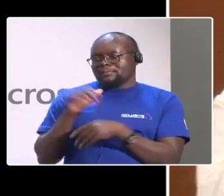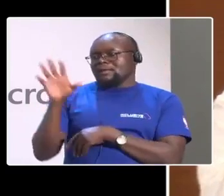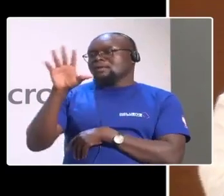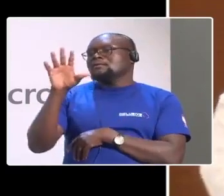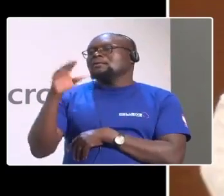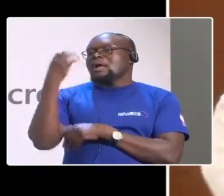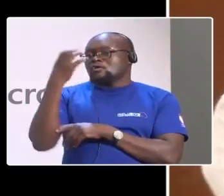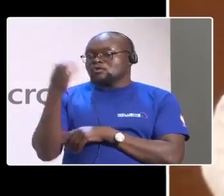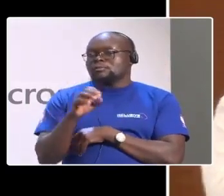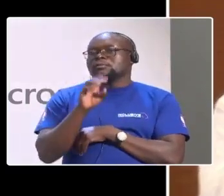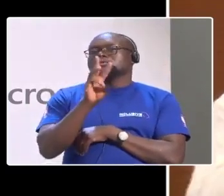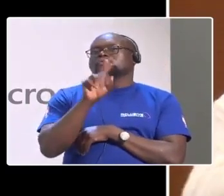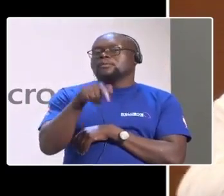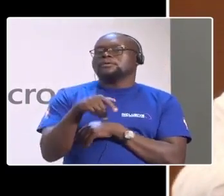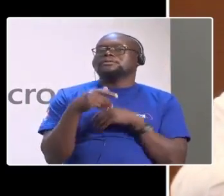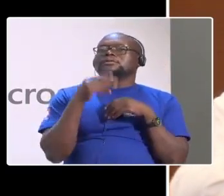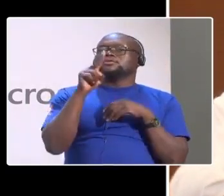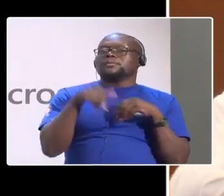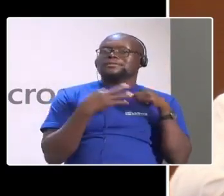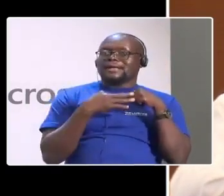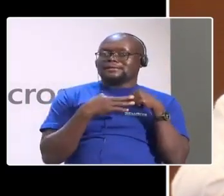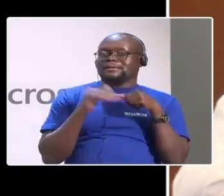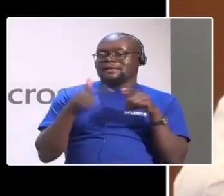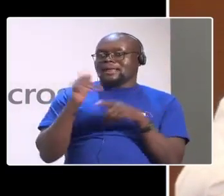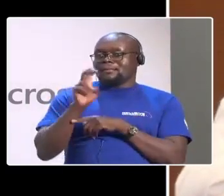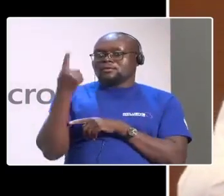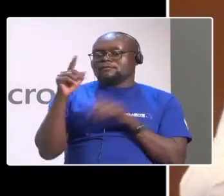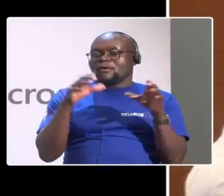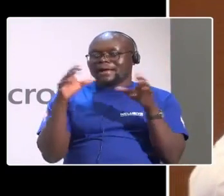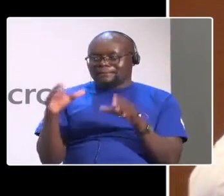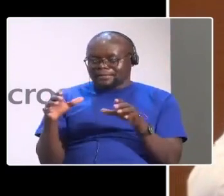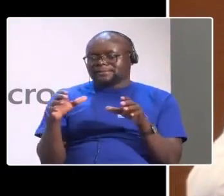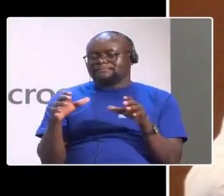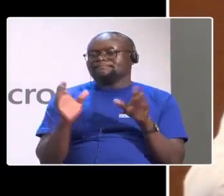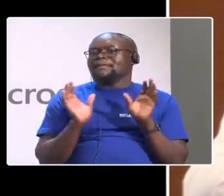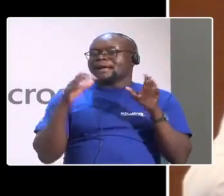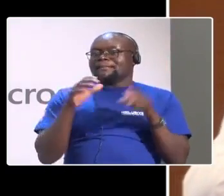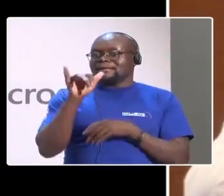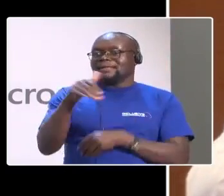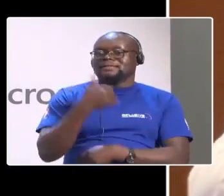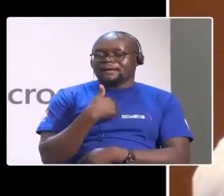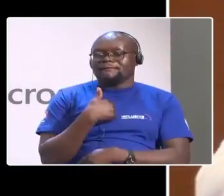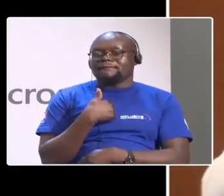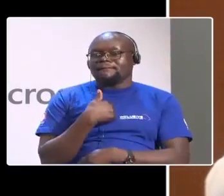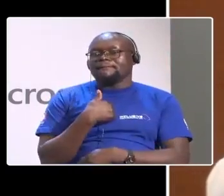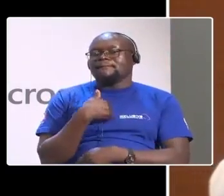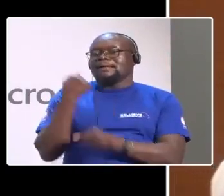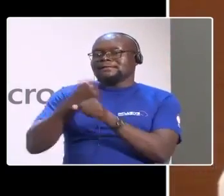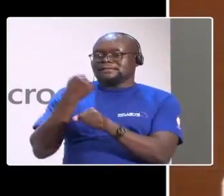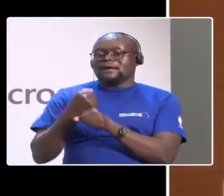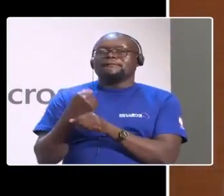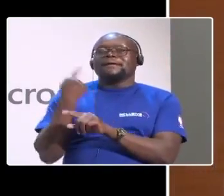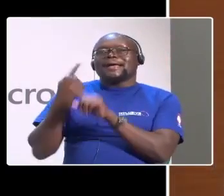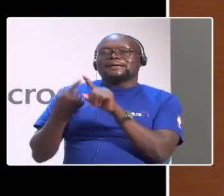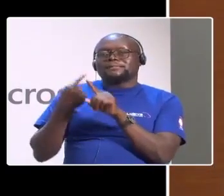WCAG 2.1 AA, for example, then I'm looking for companies that have